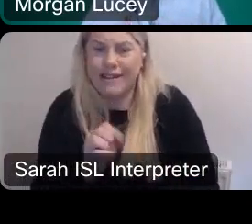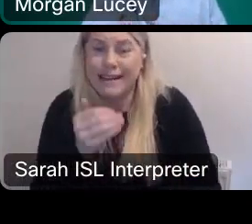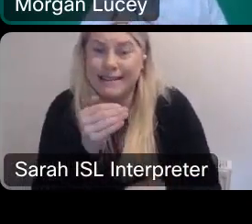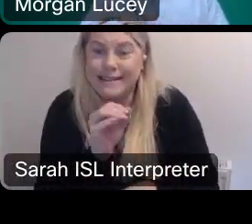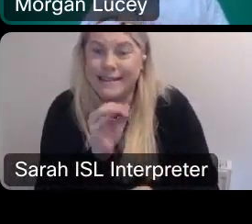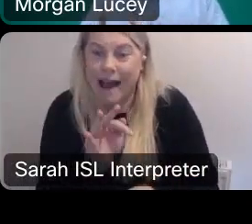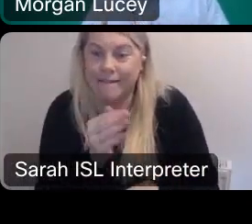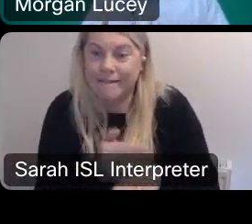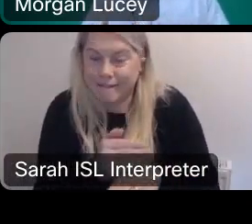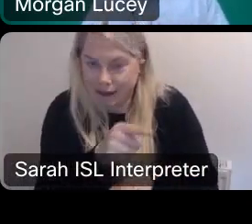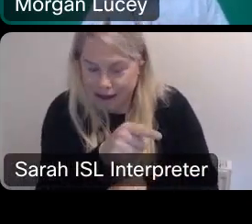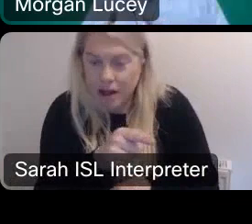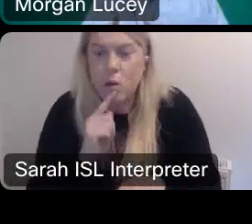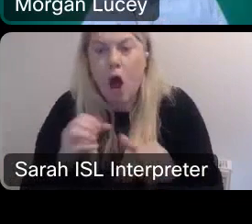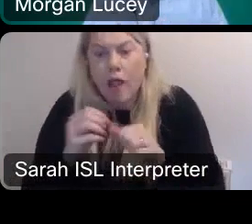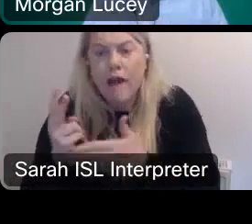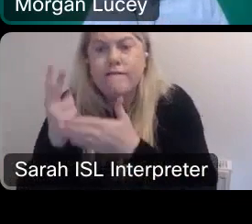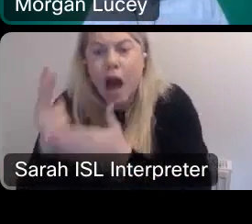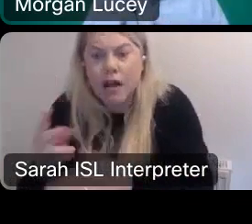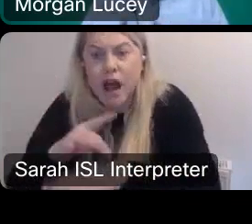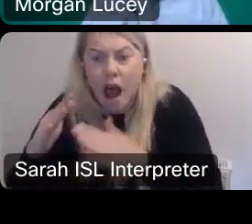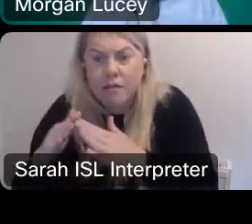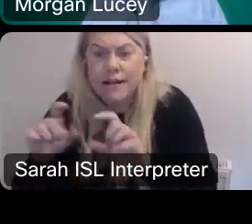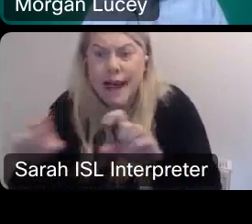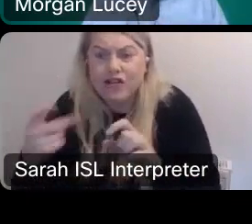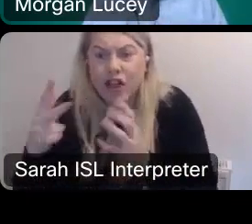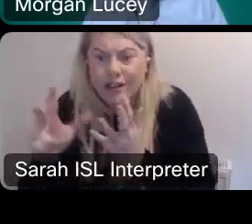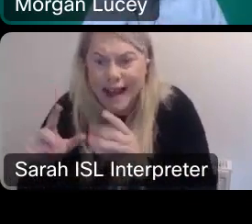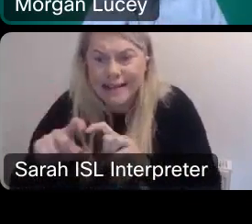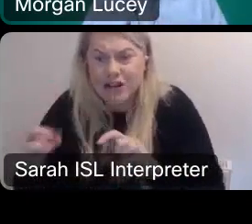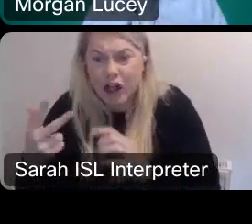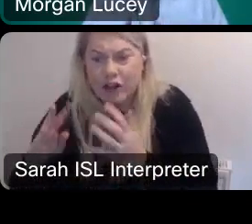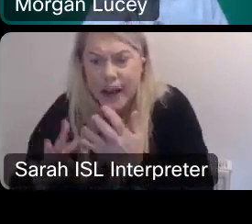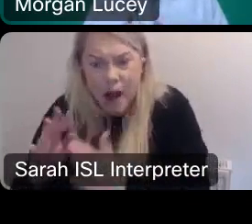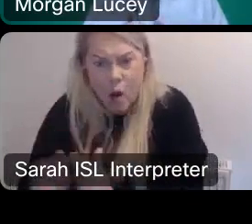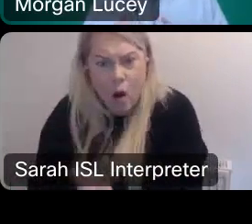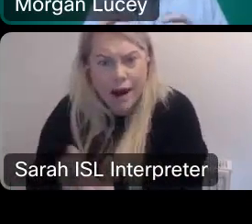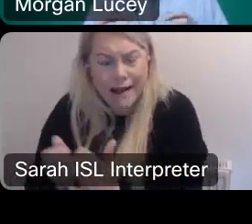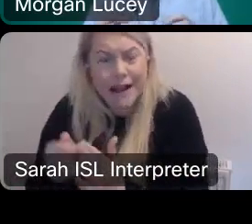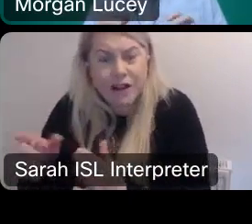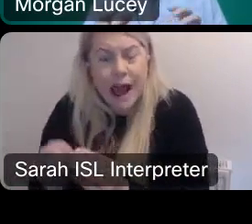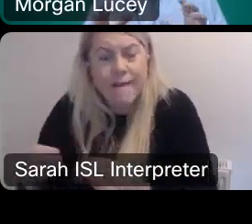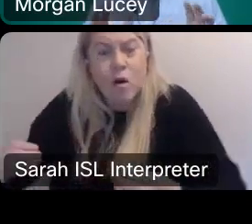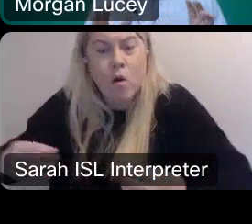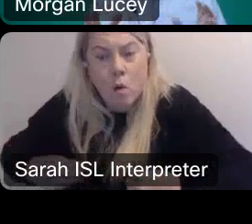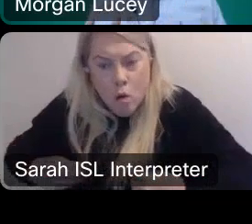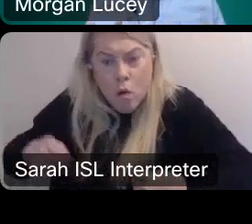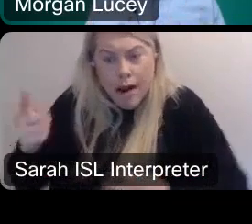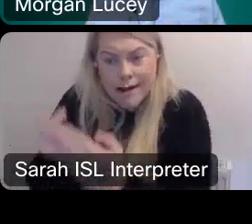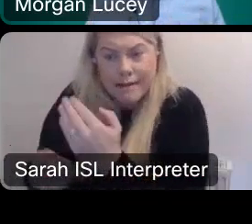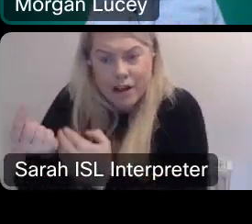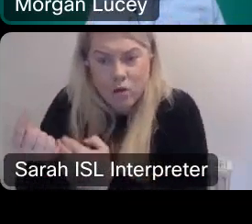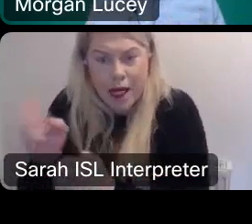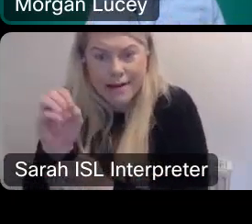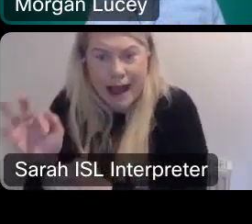So for other voluntary hospitals, Section 38, Section 39 organisations, they all have their own individual staff